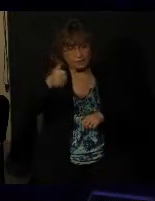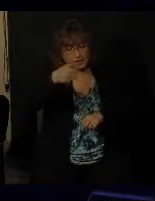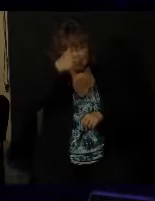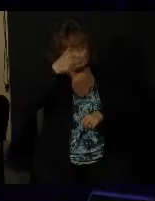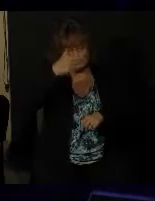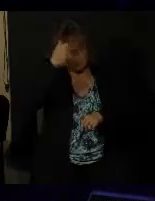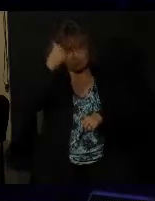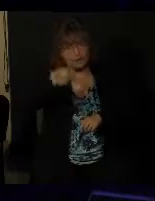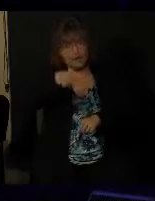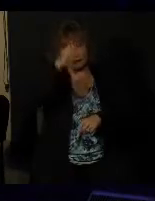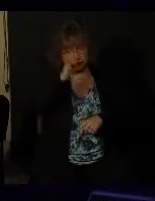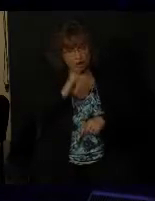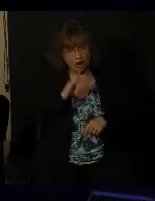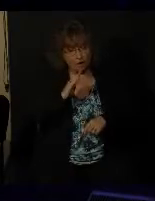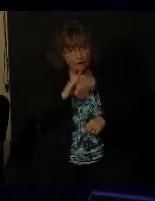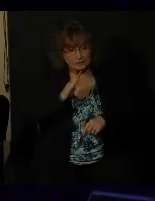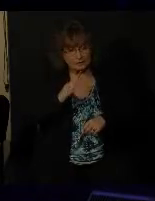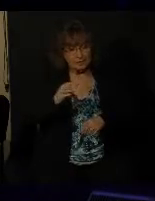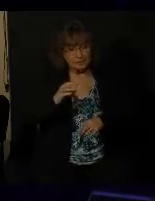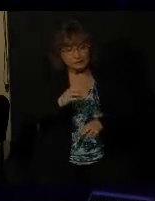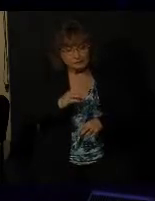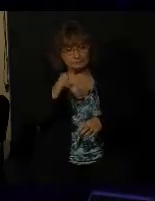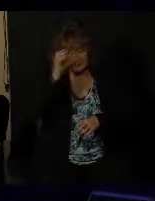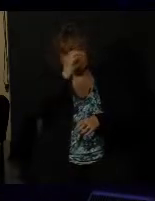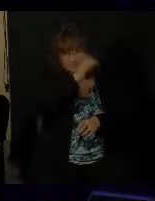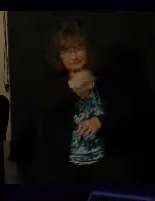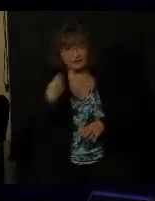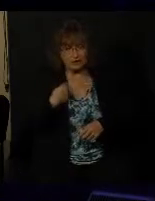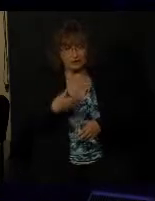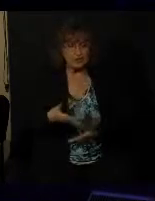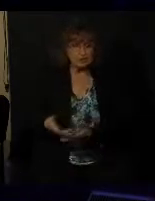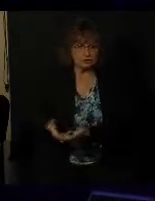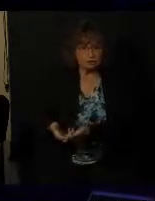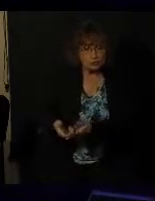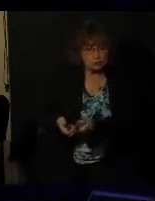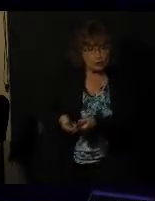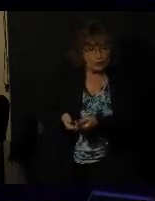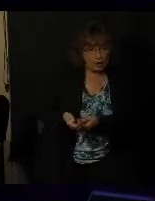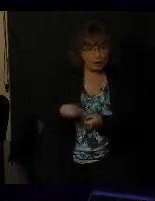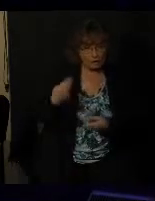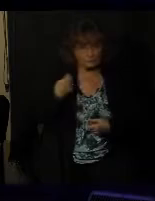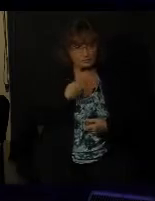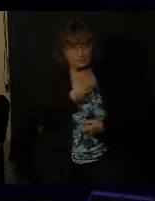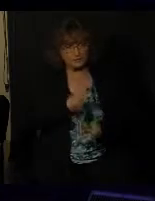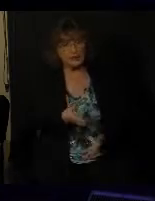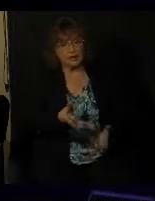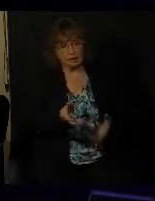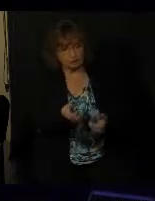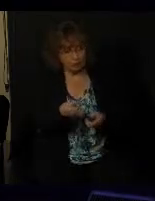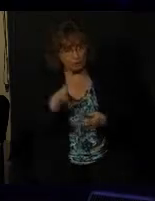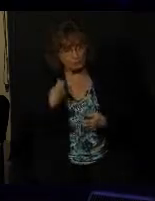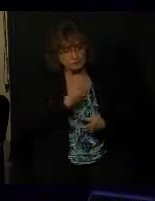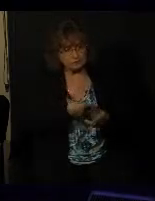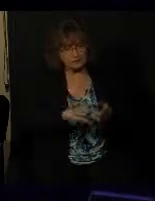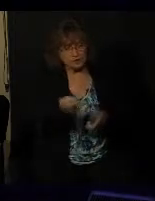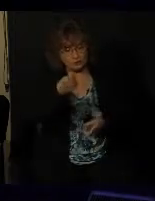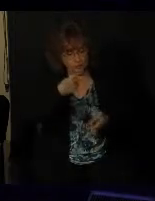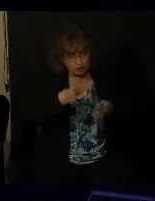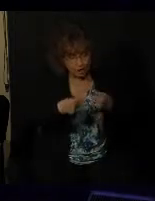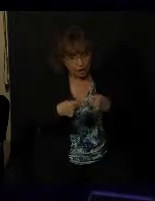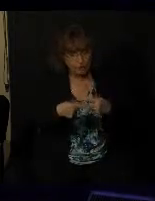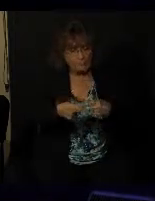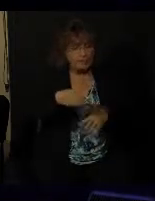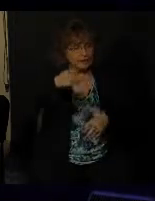work that will be done, and he, for his own purpose, has willed you to carry it out for his glory. It told us that,